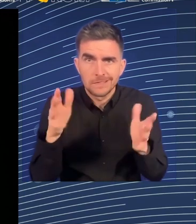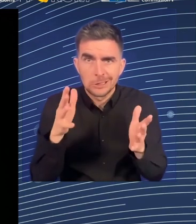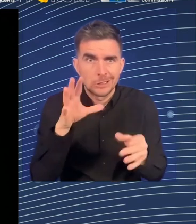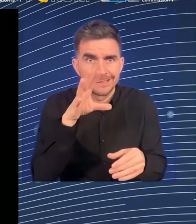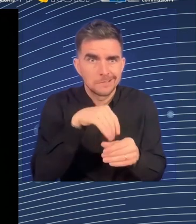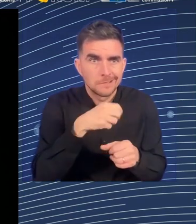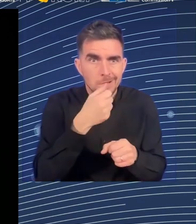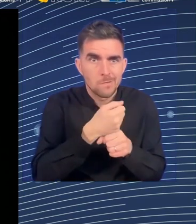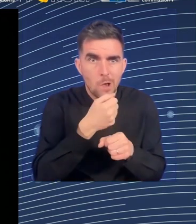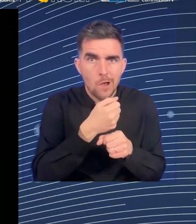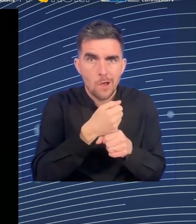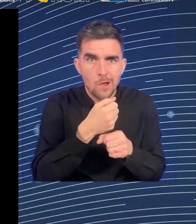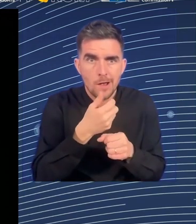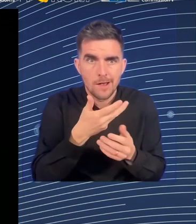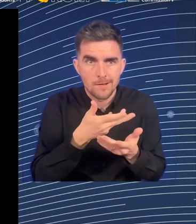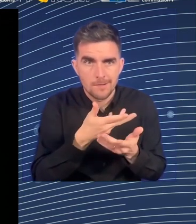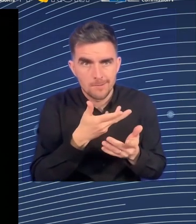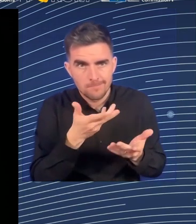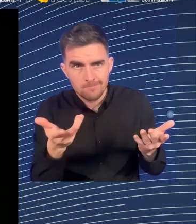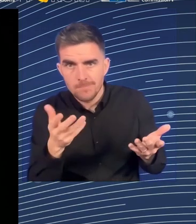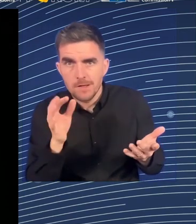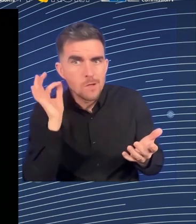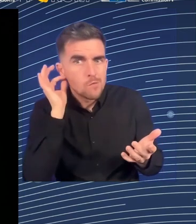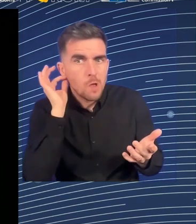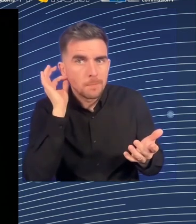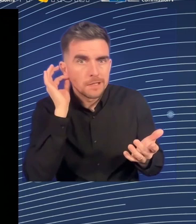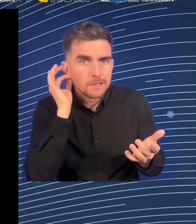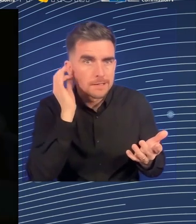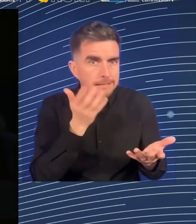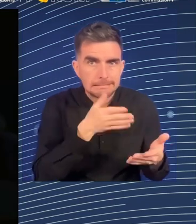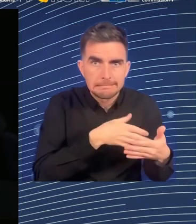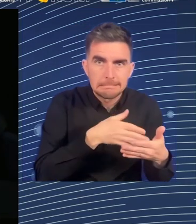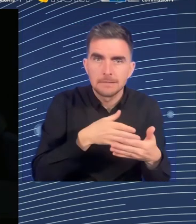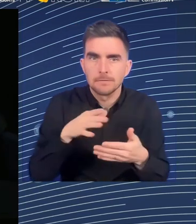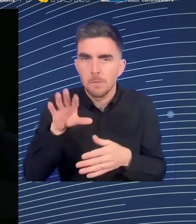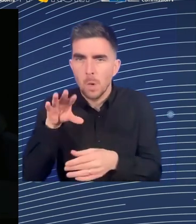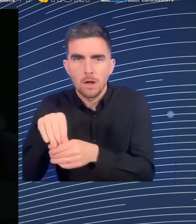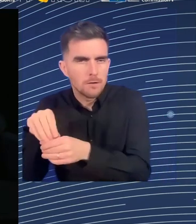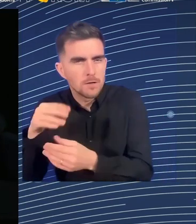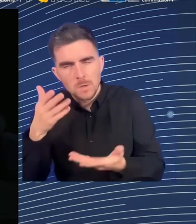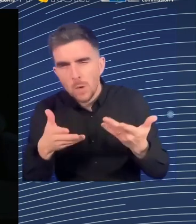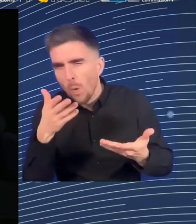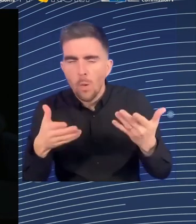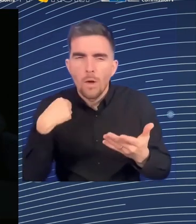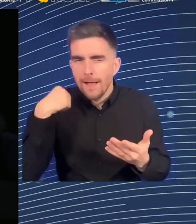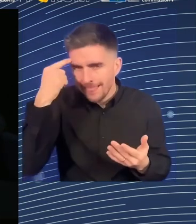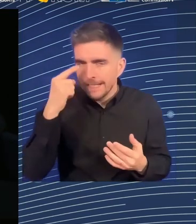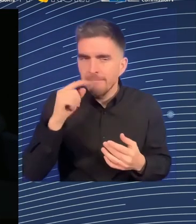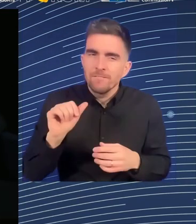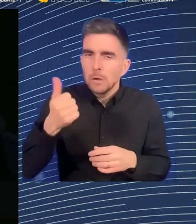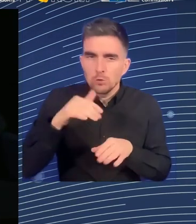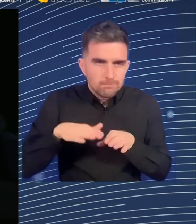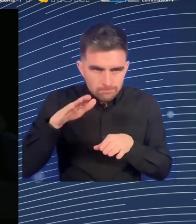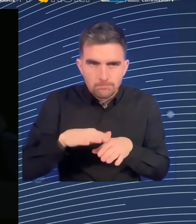work and also professional care work. I mean, in our societies, but